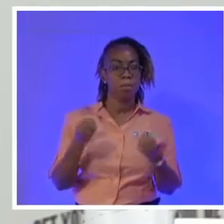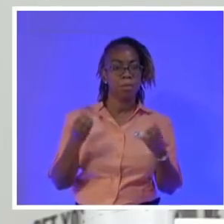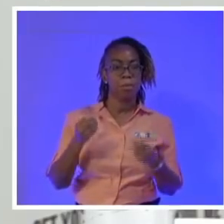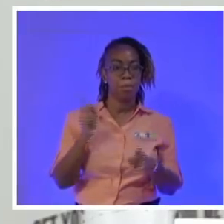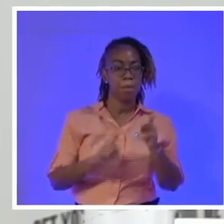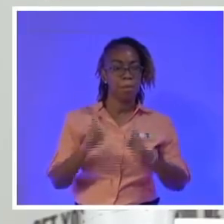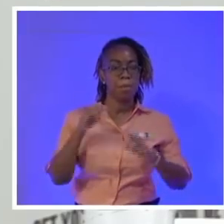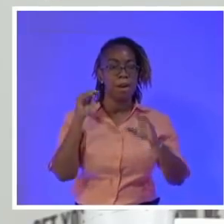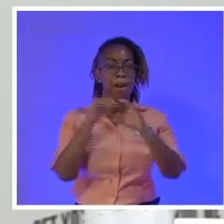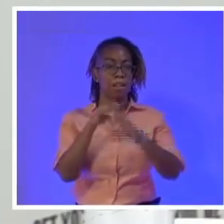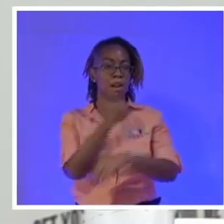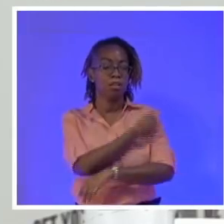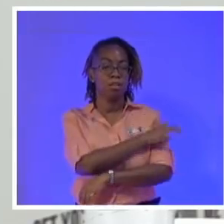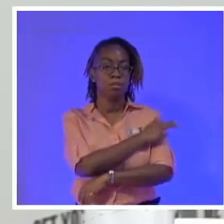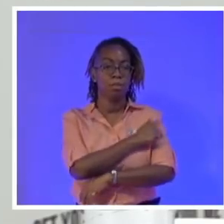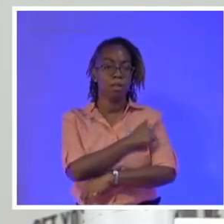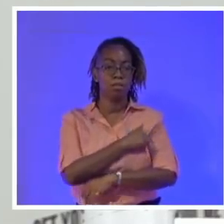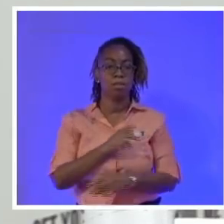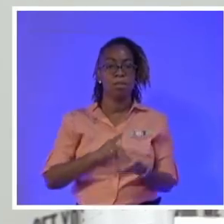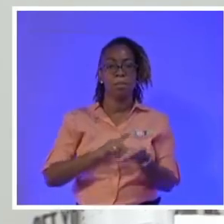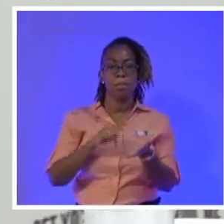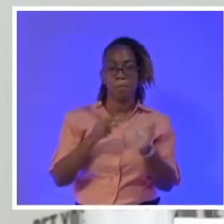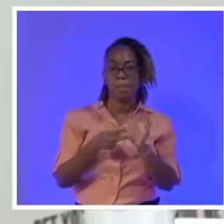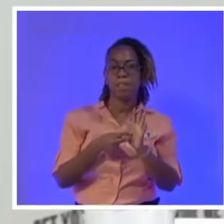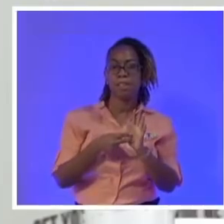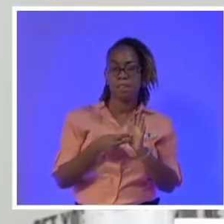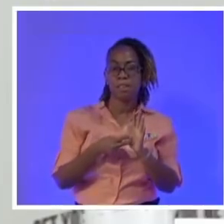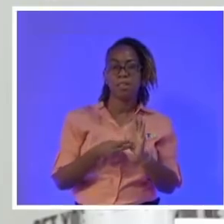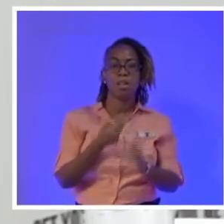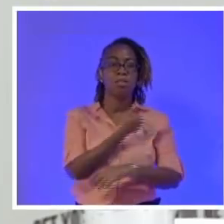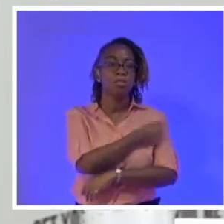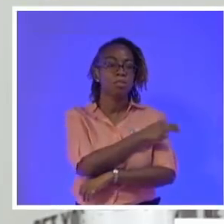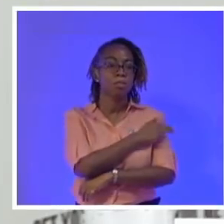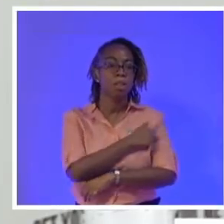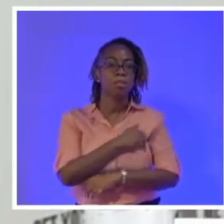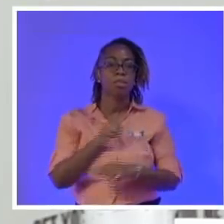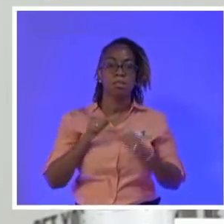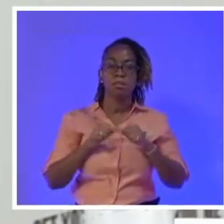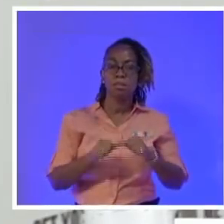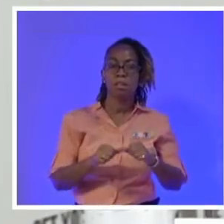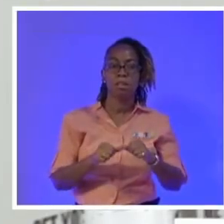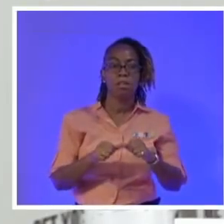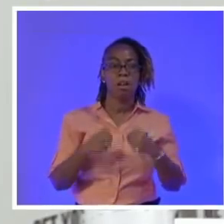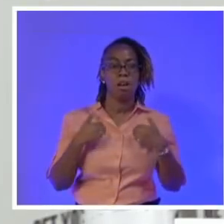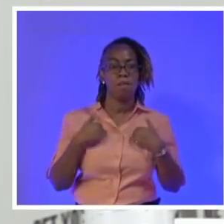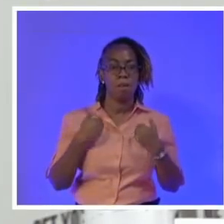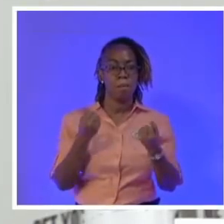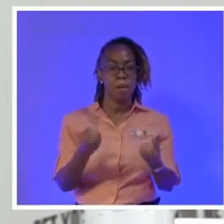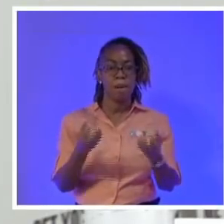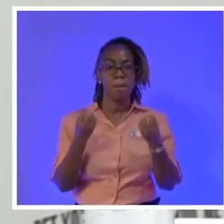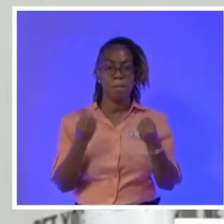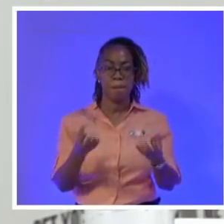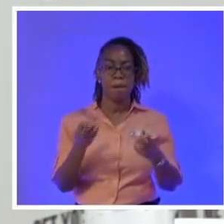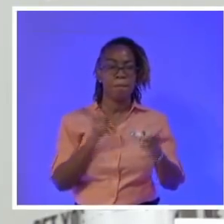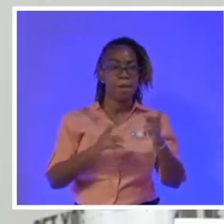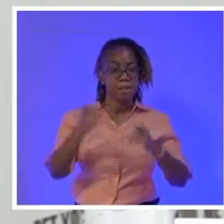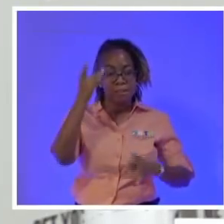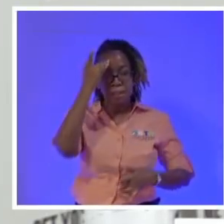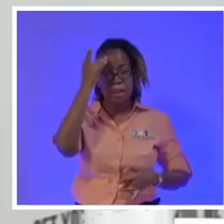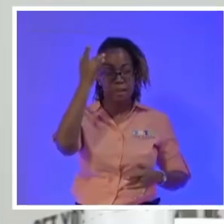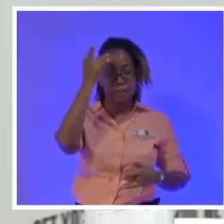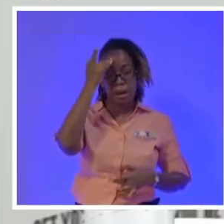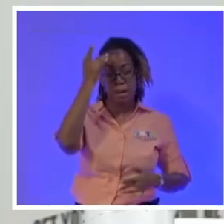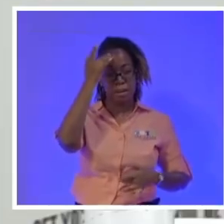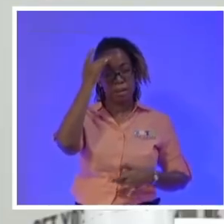means that the hospitals continue to have many severely and critically ill